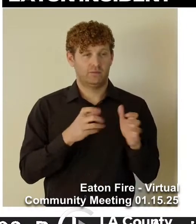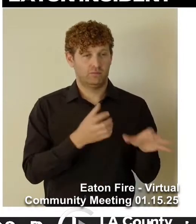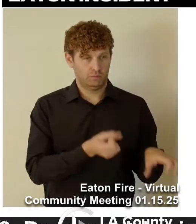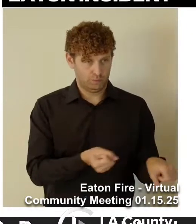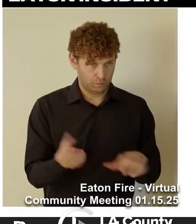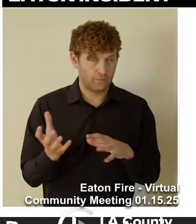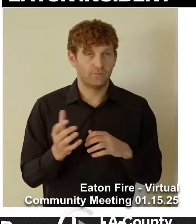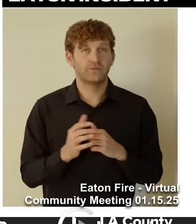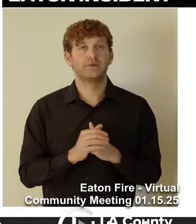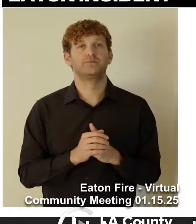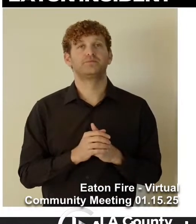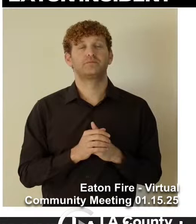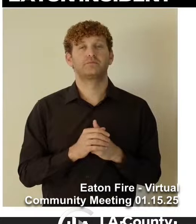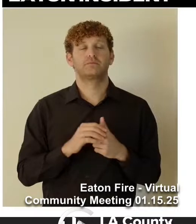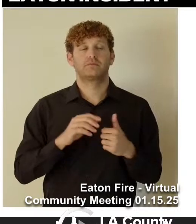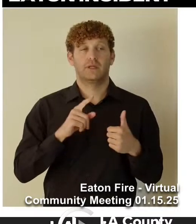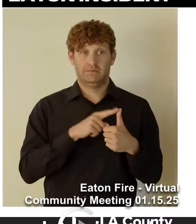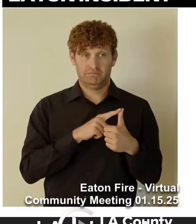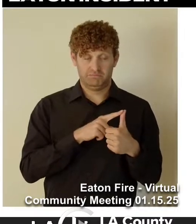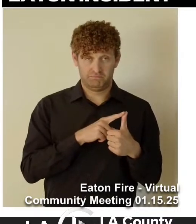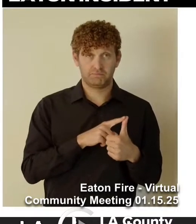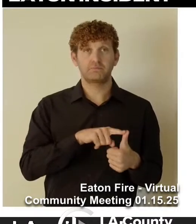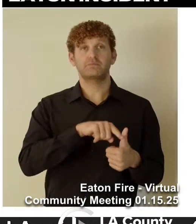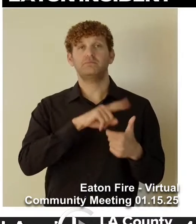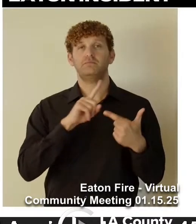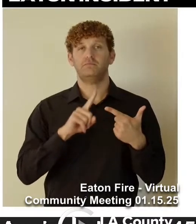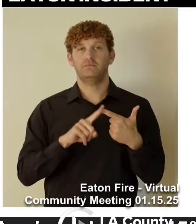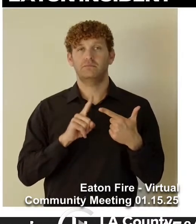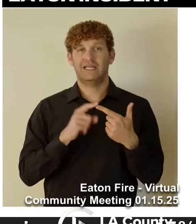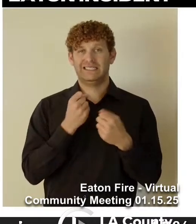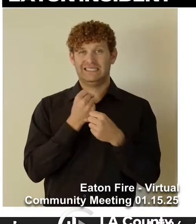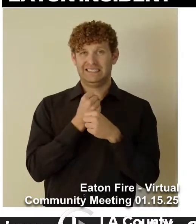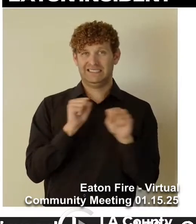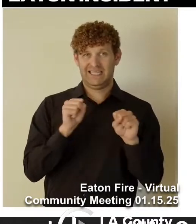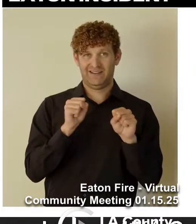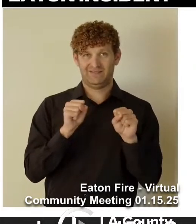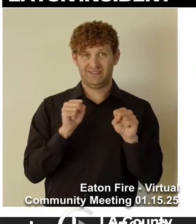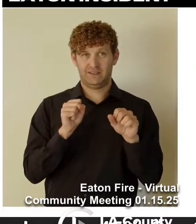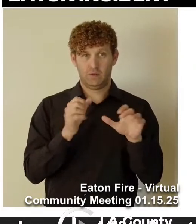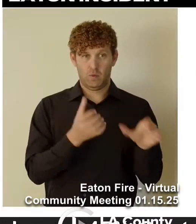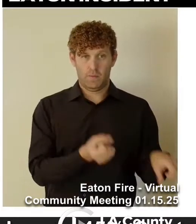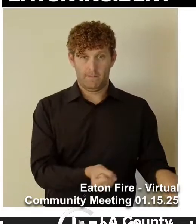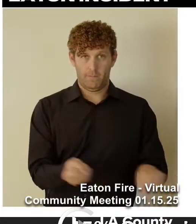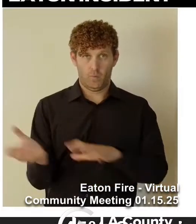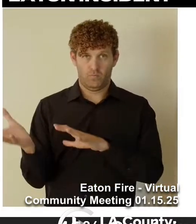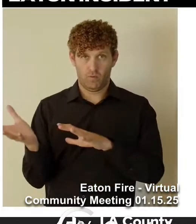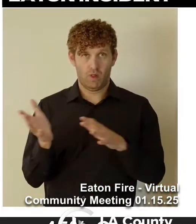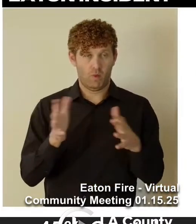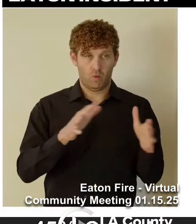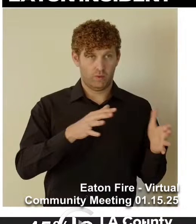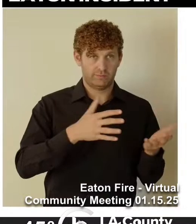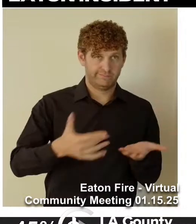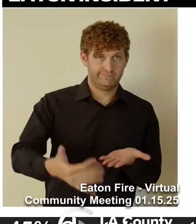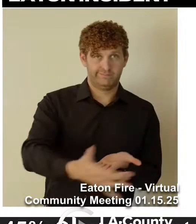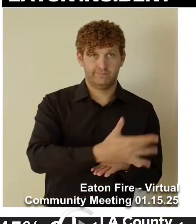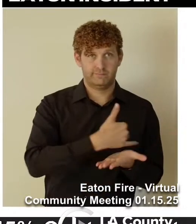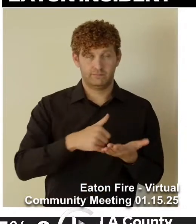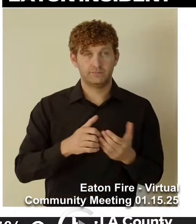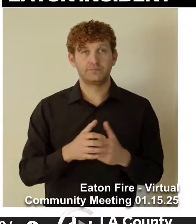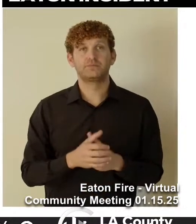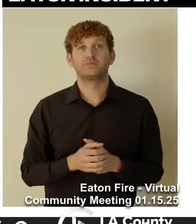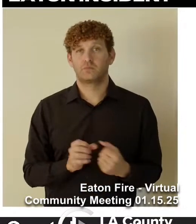Step 2 is safe debris removal. Once hazardous materials are removed, the next phase of debris removal can